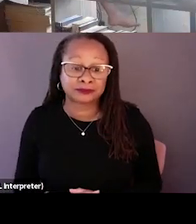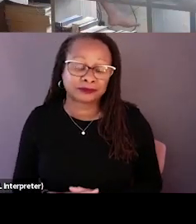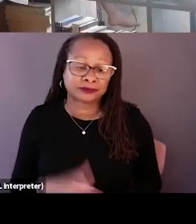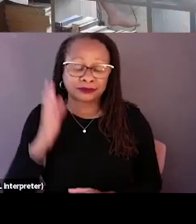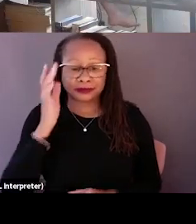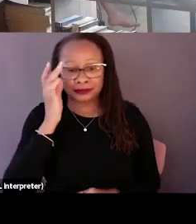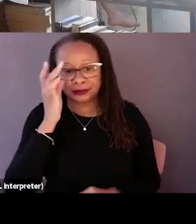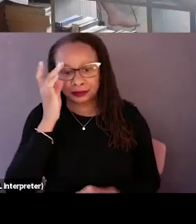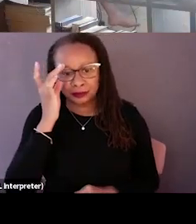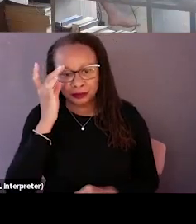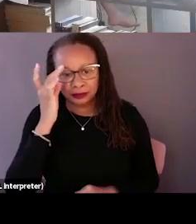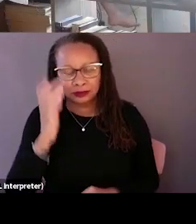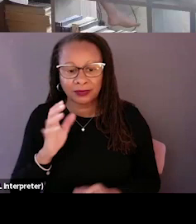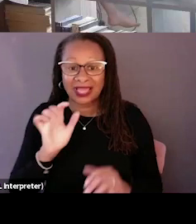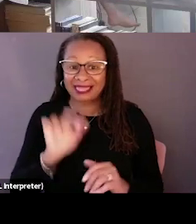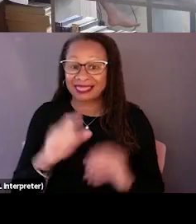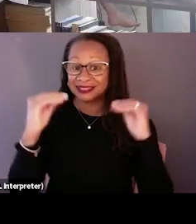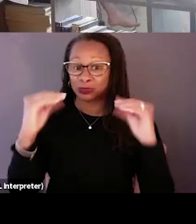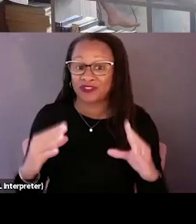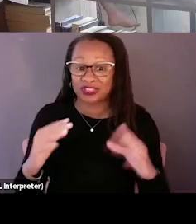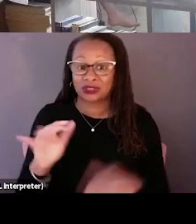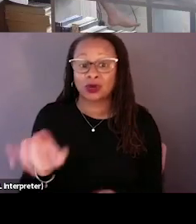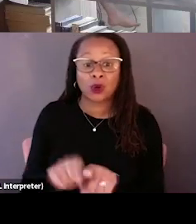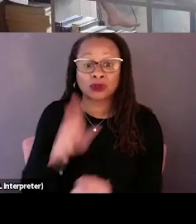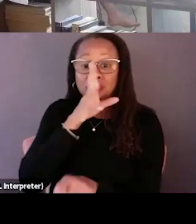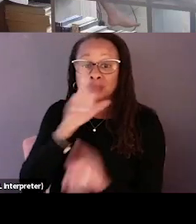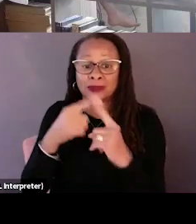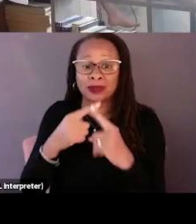And she, this professor also talks about